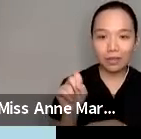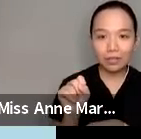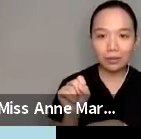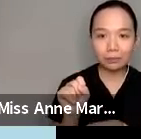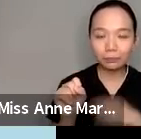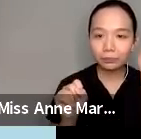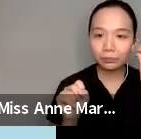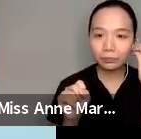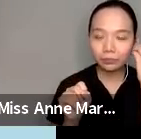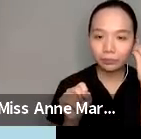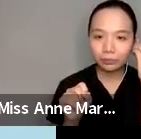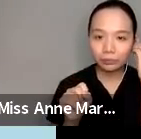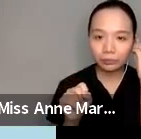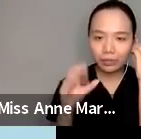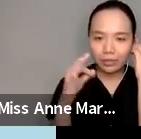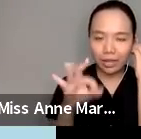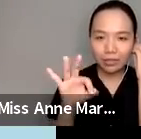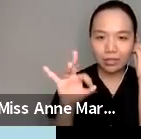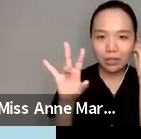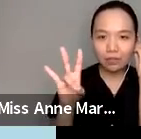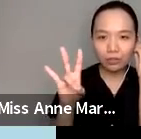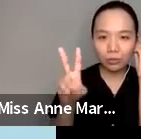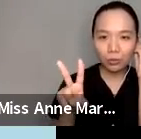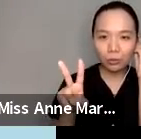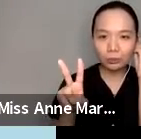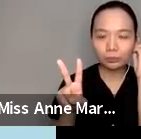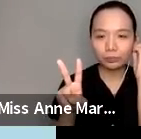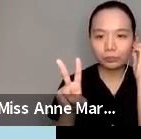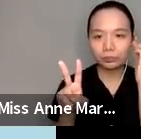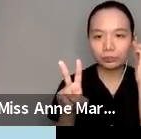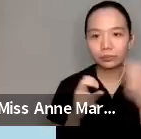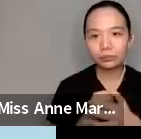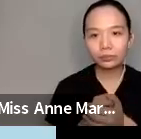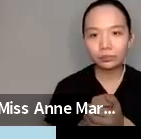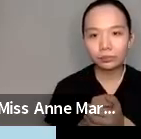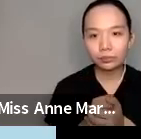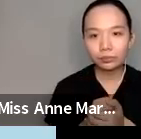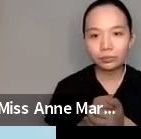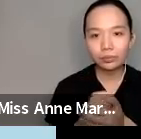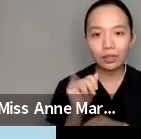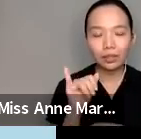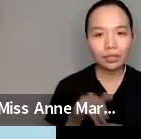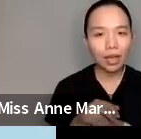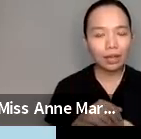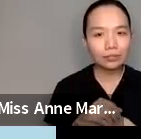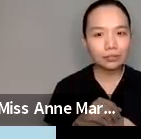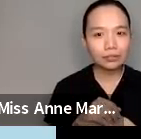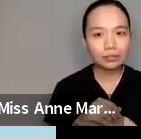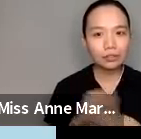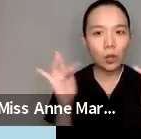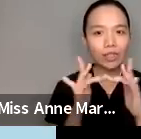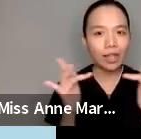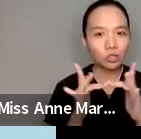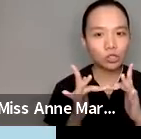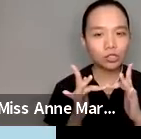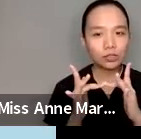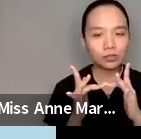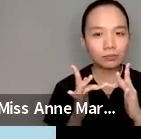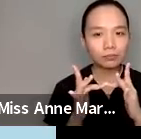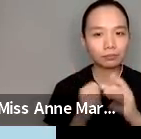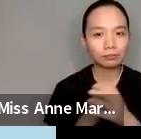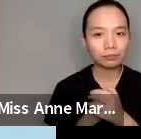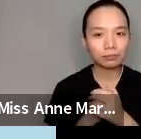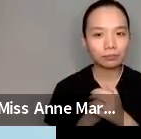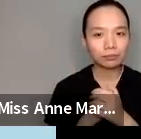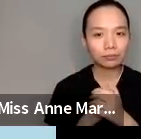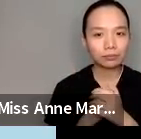since 1972. She said in TED Talk that connection is